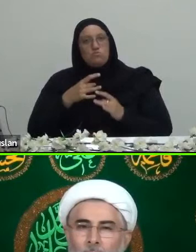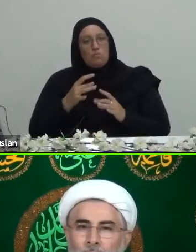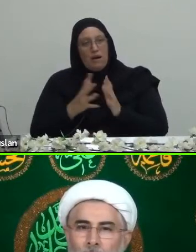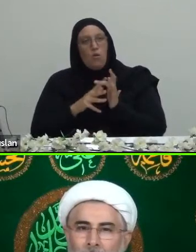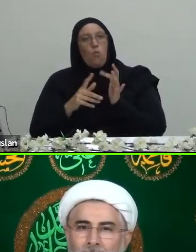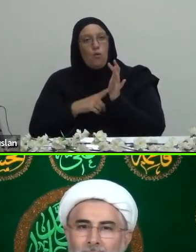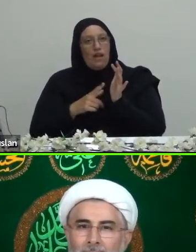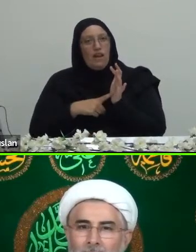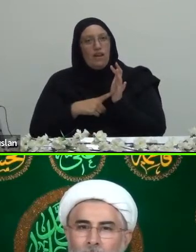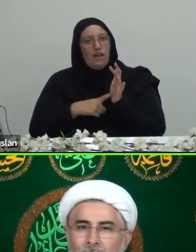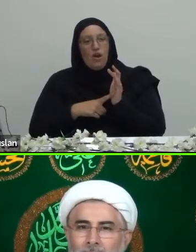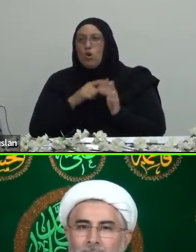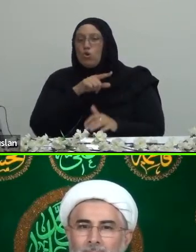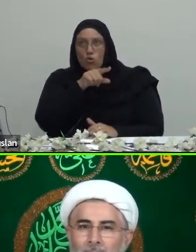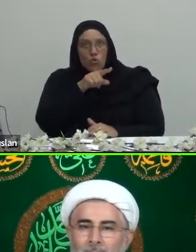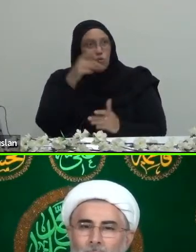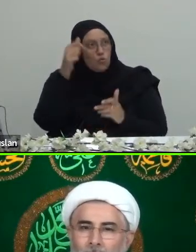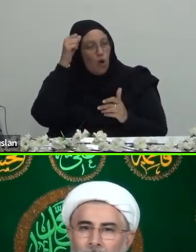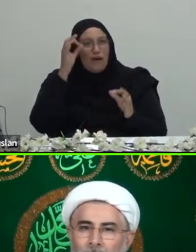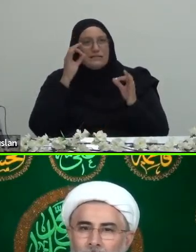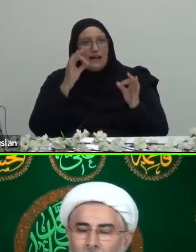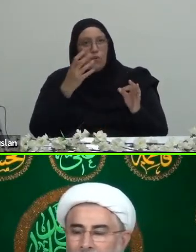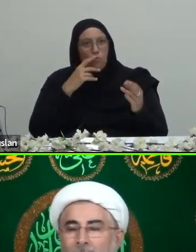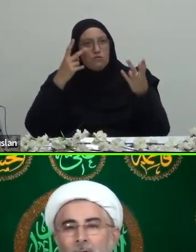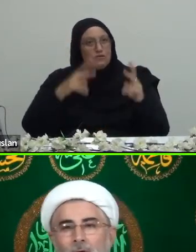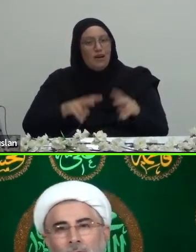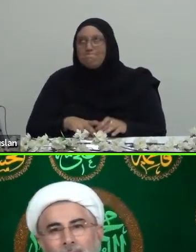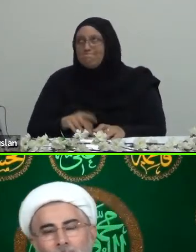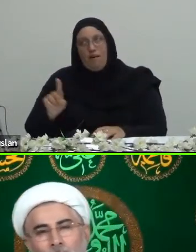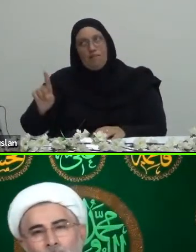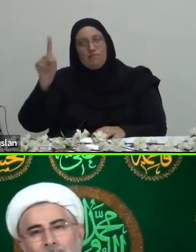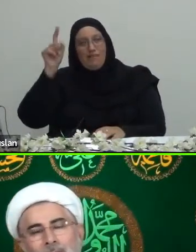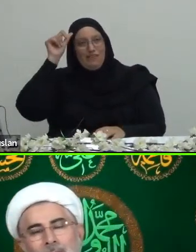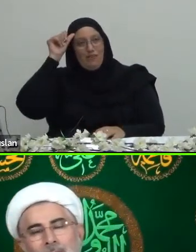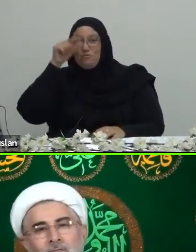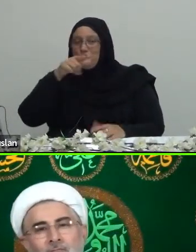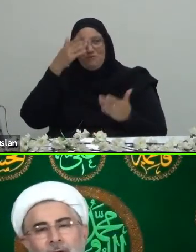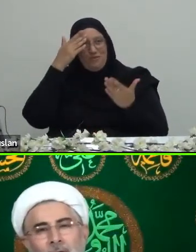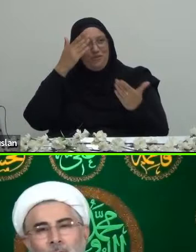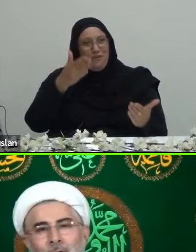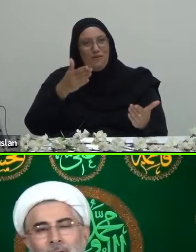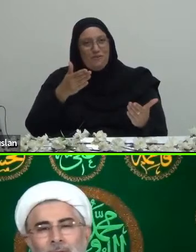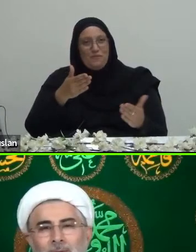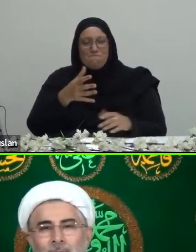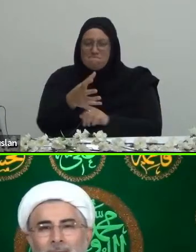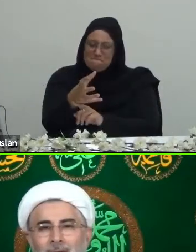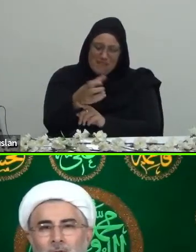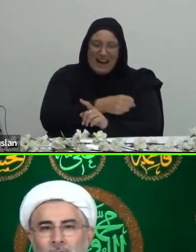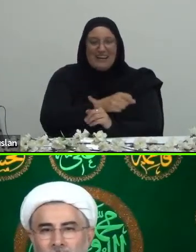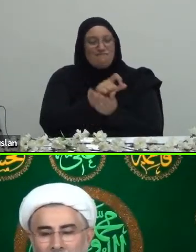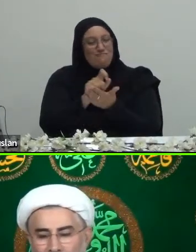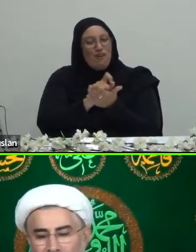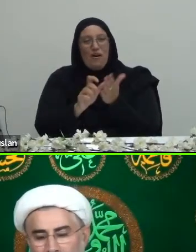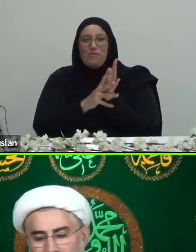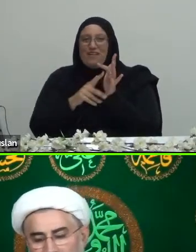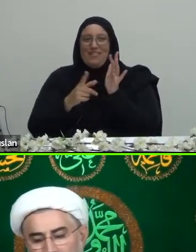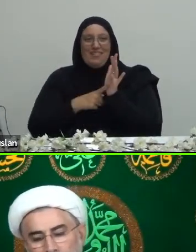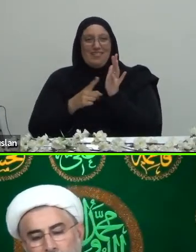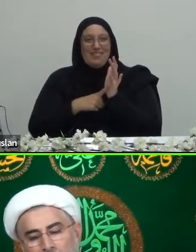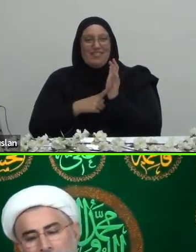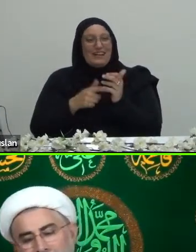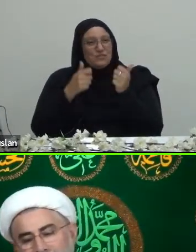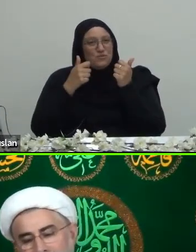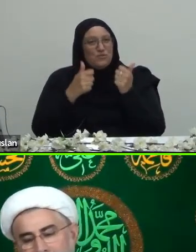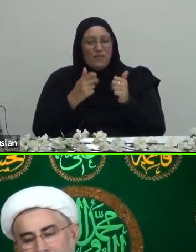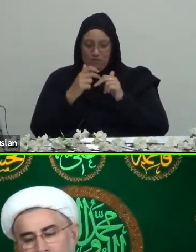Nobody knows when and where and how we are going to die. Write your will. It's a very good practice of self-building.